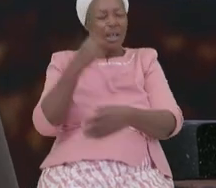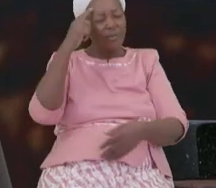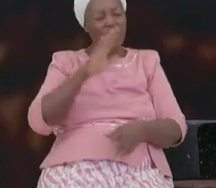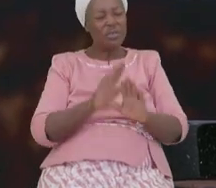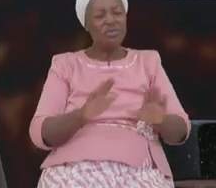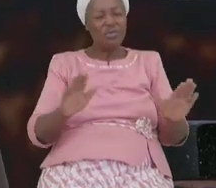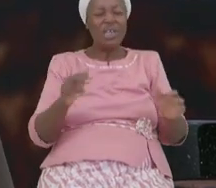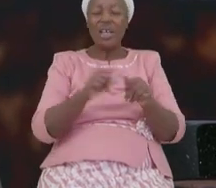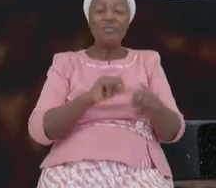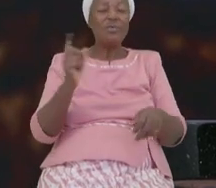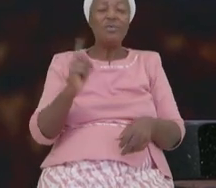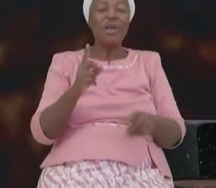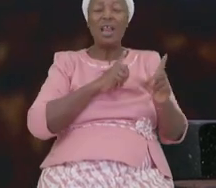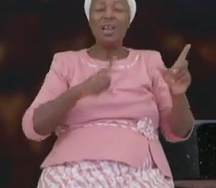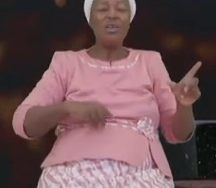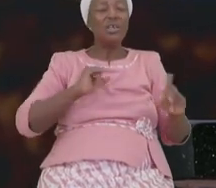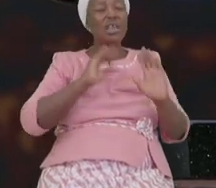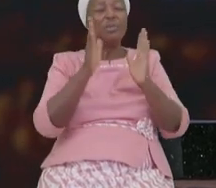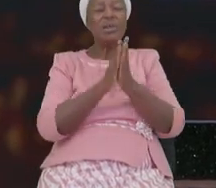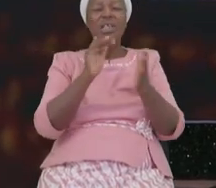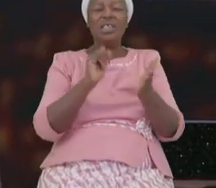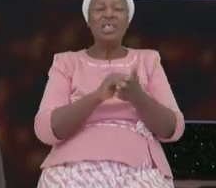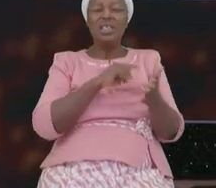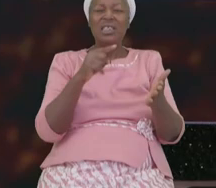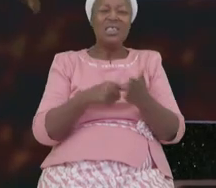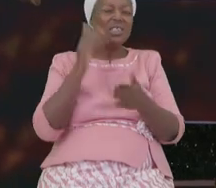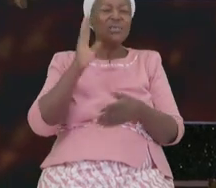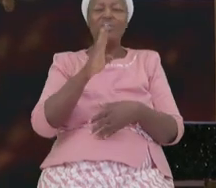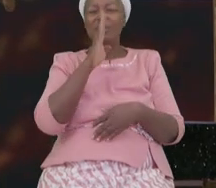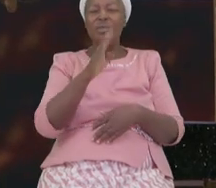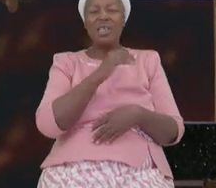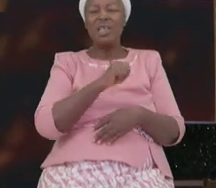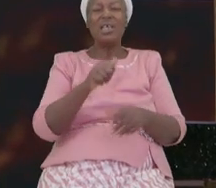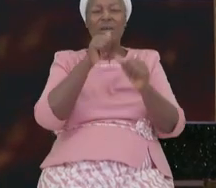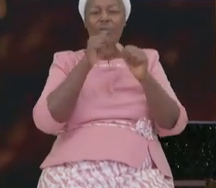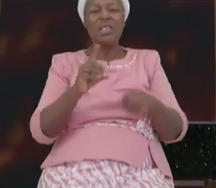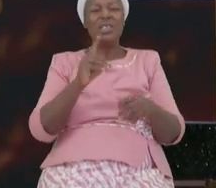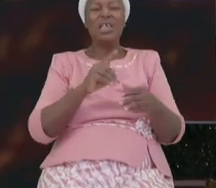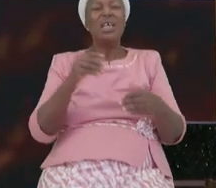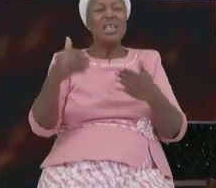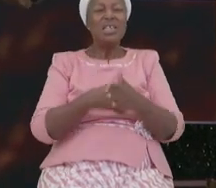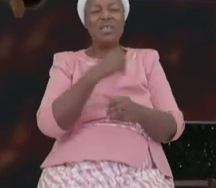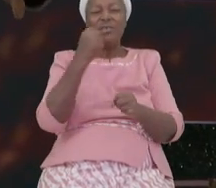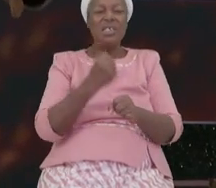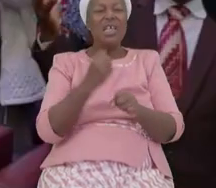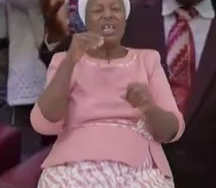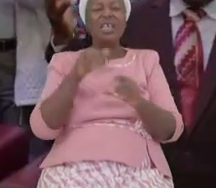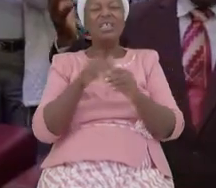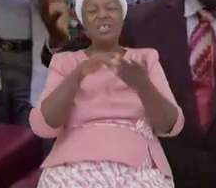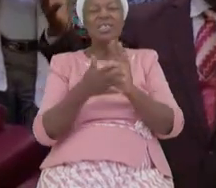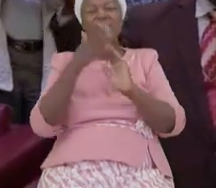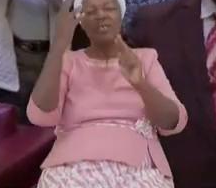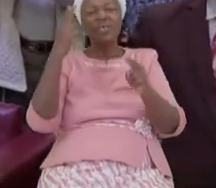children all over, Lord, I pray, this will be a blessed new year in